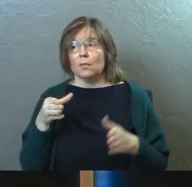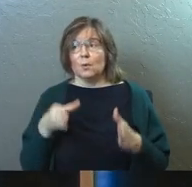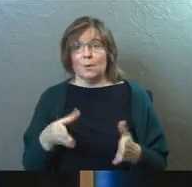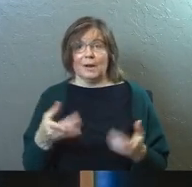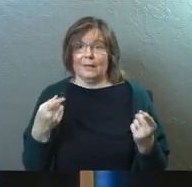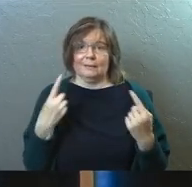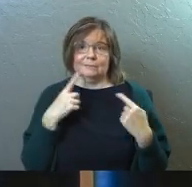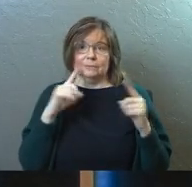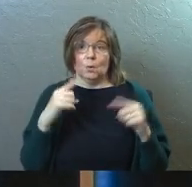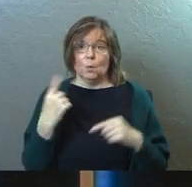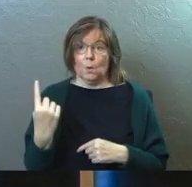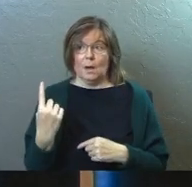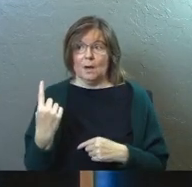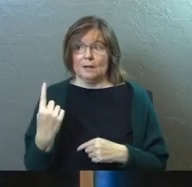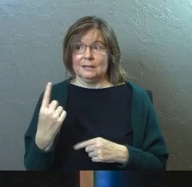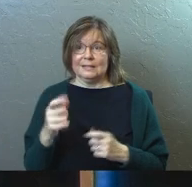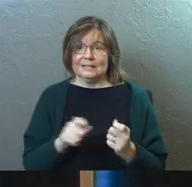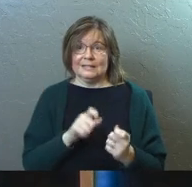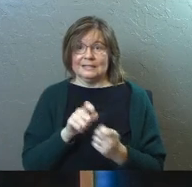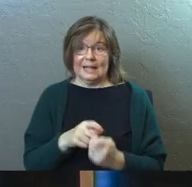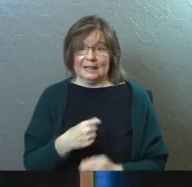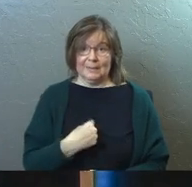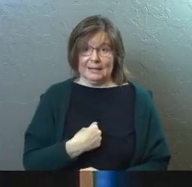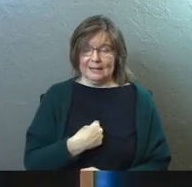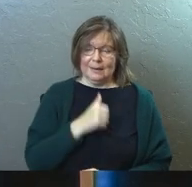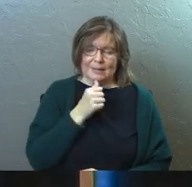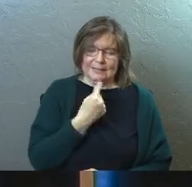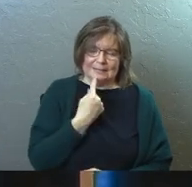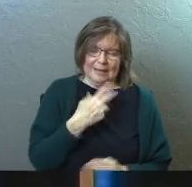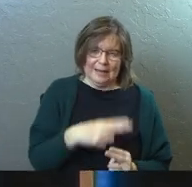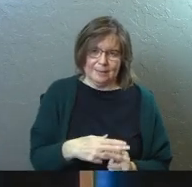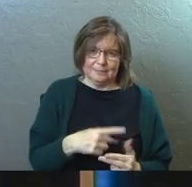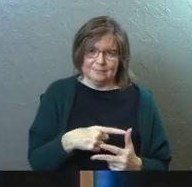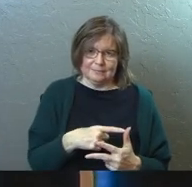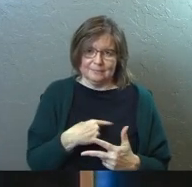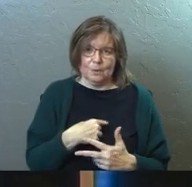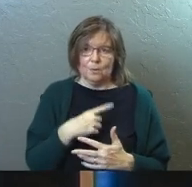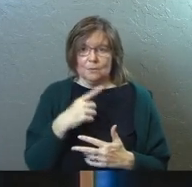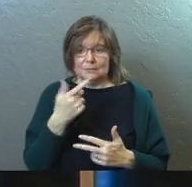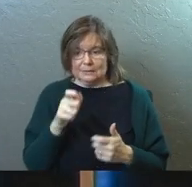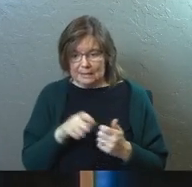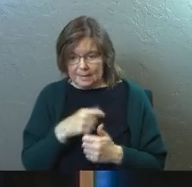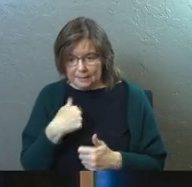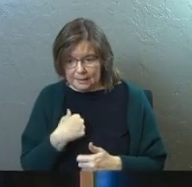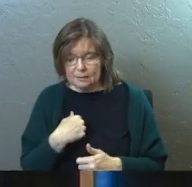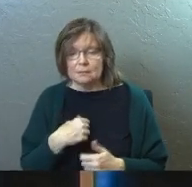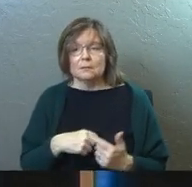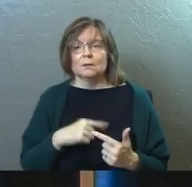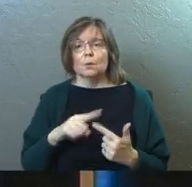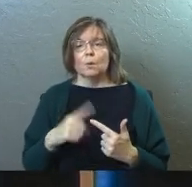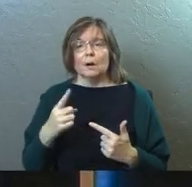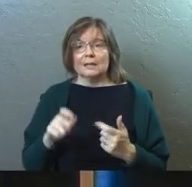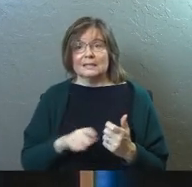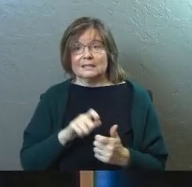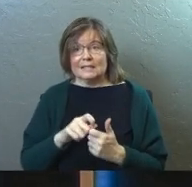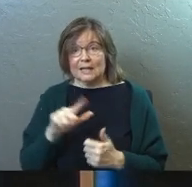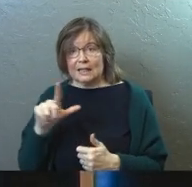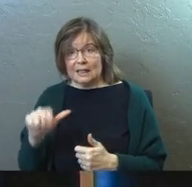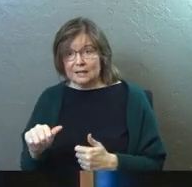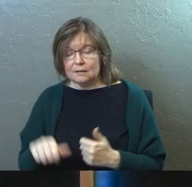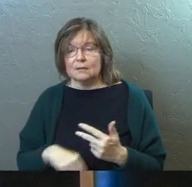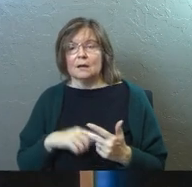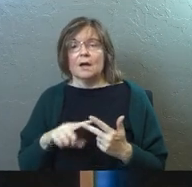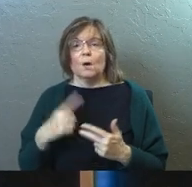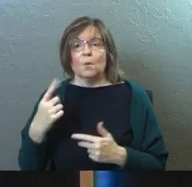the way that it worked out, one of them is exactly me. I'm not going to say names. One of them is exactly me. One of them is exactly